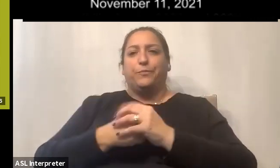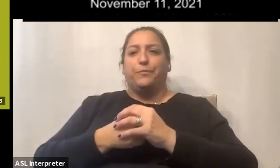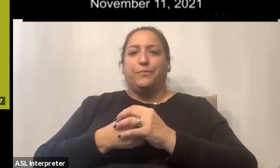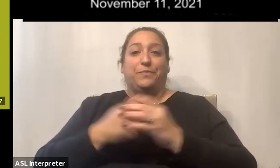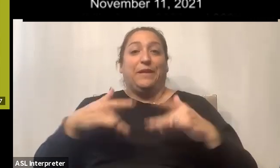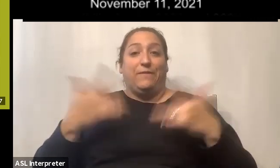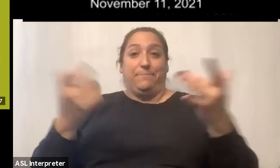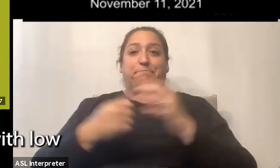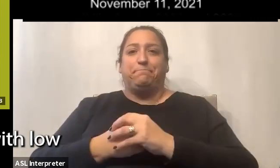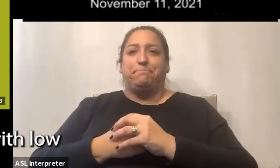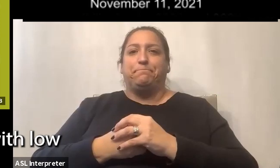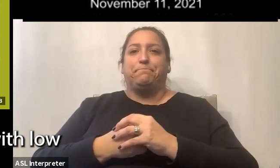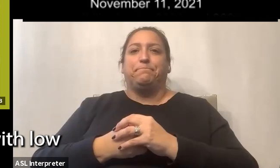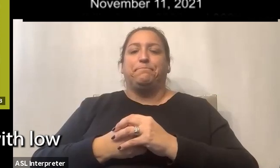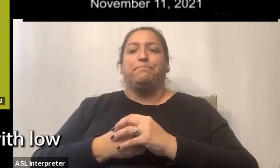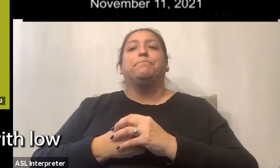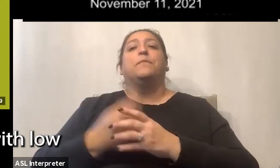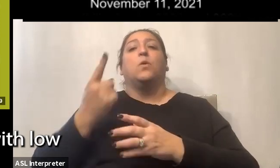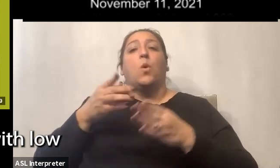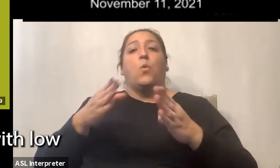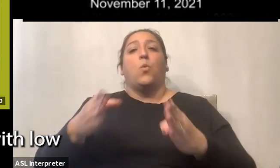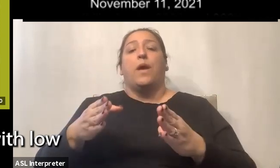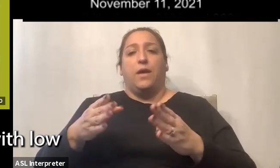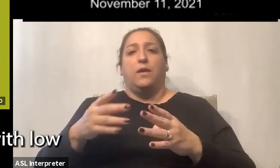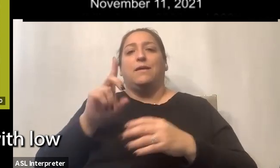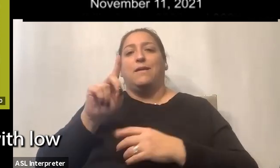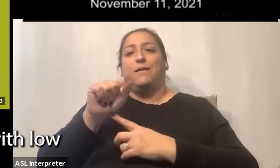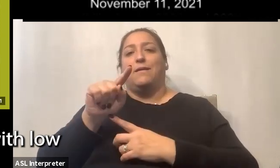events. One of the ways data is